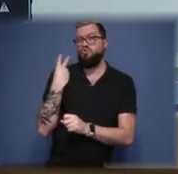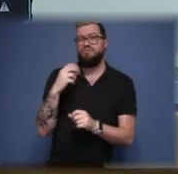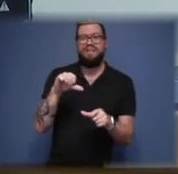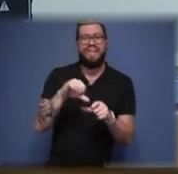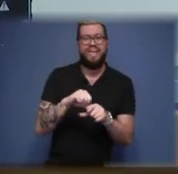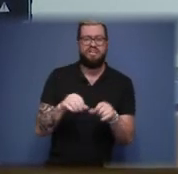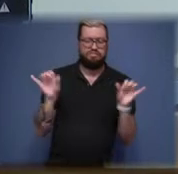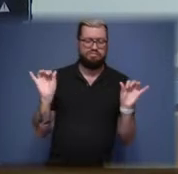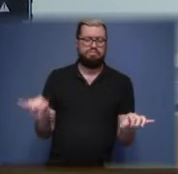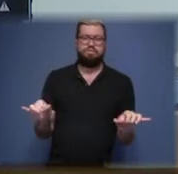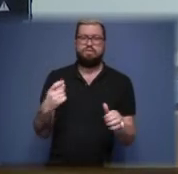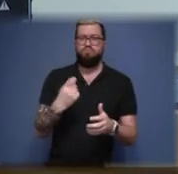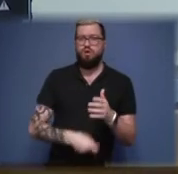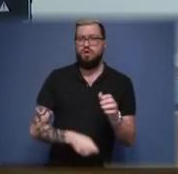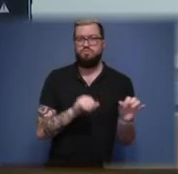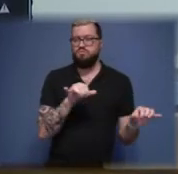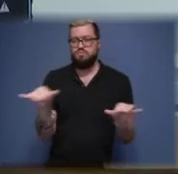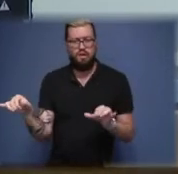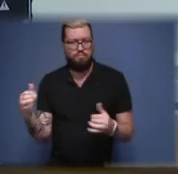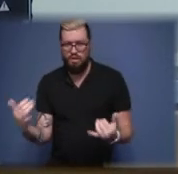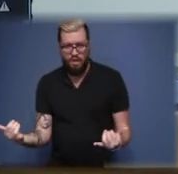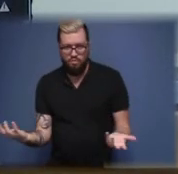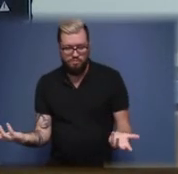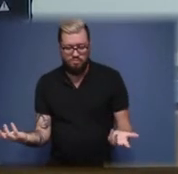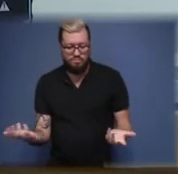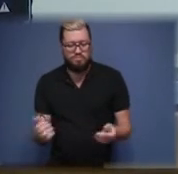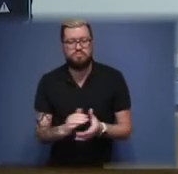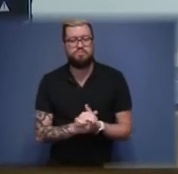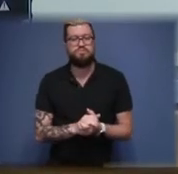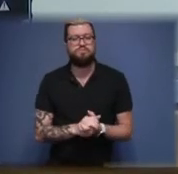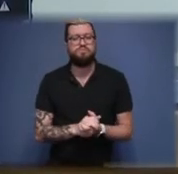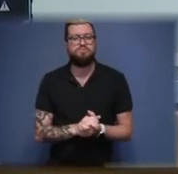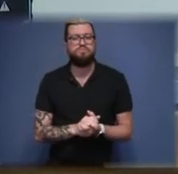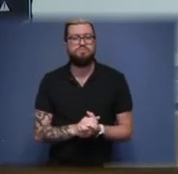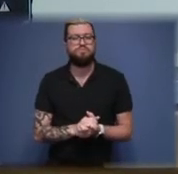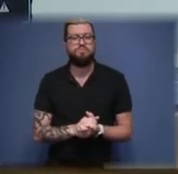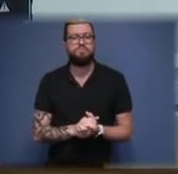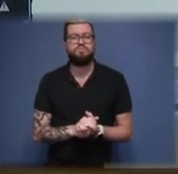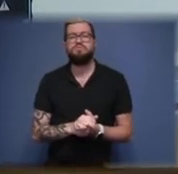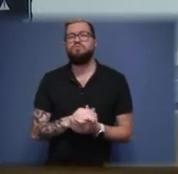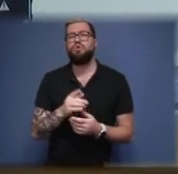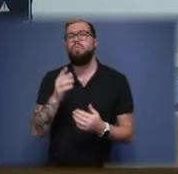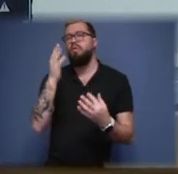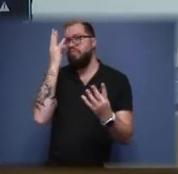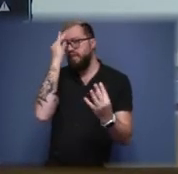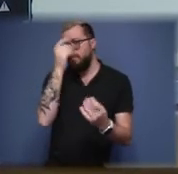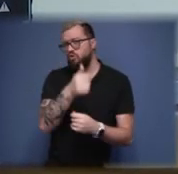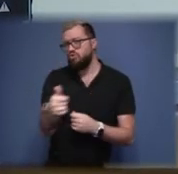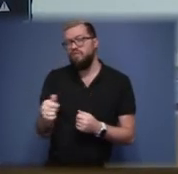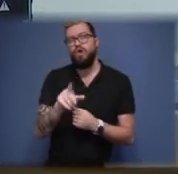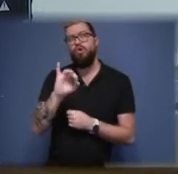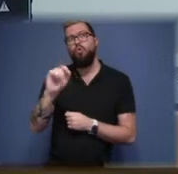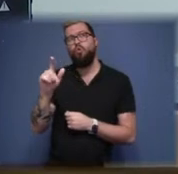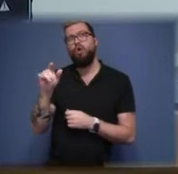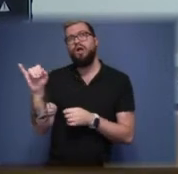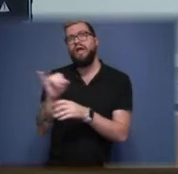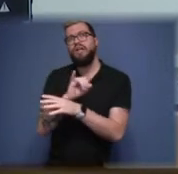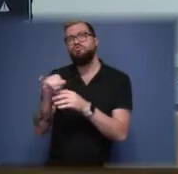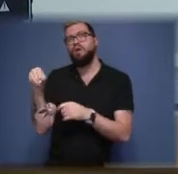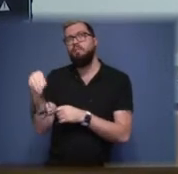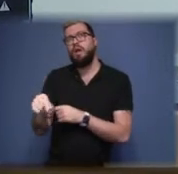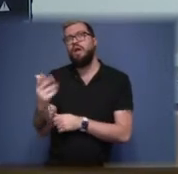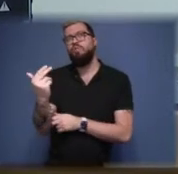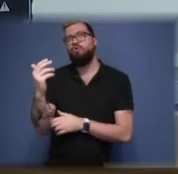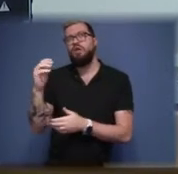same price as it is now. And so ask yourself, if the oil industry is paying $13